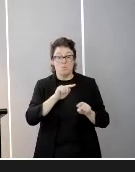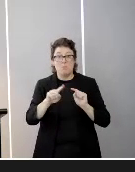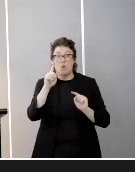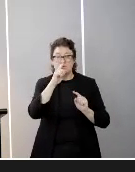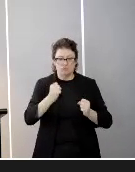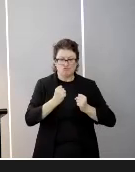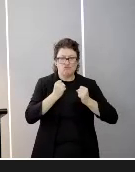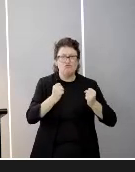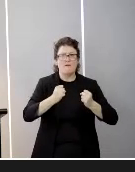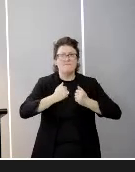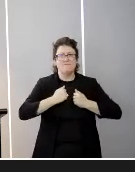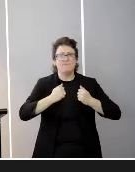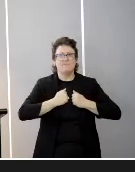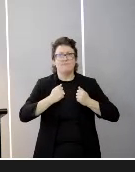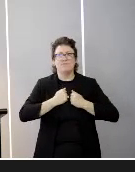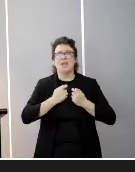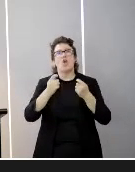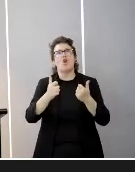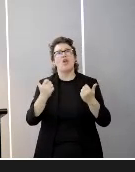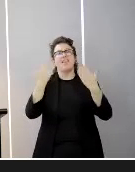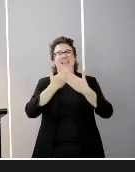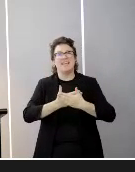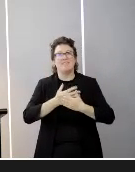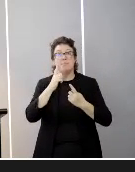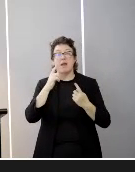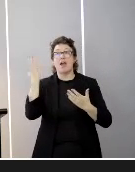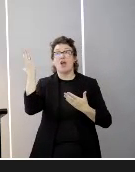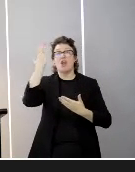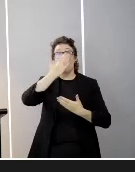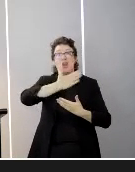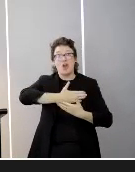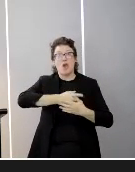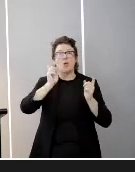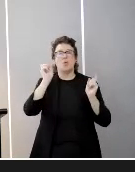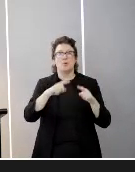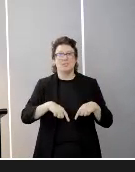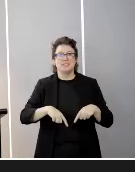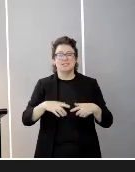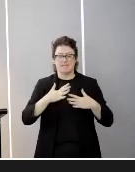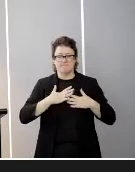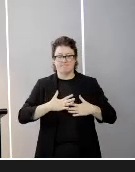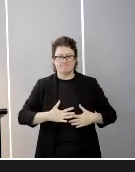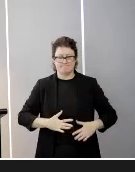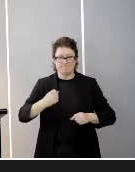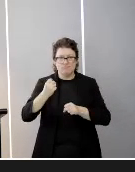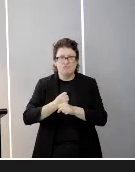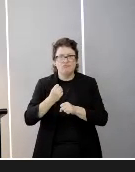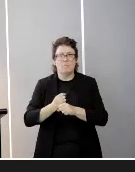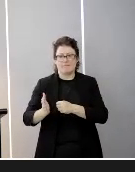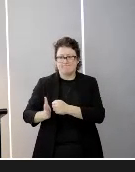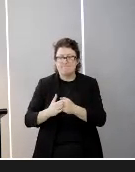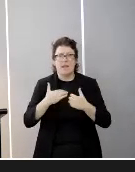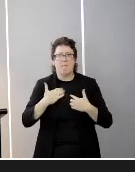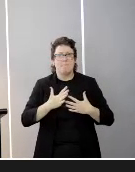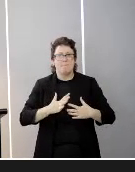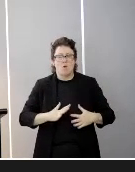fittest in the early evening. And then as night comes, we start to kick in kind of repair processes.